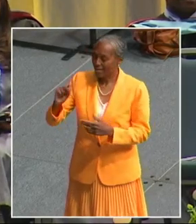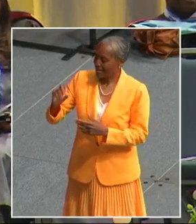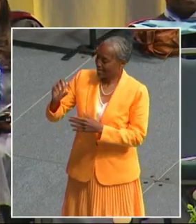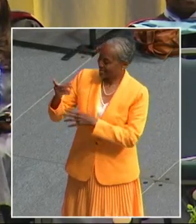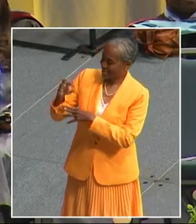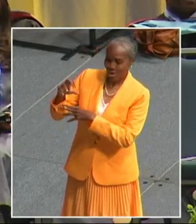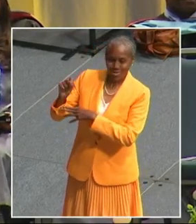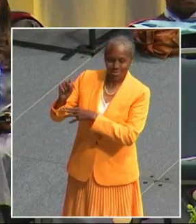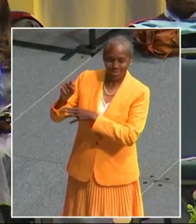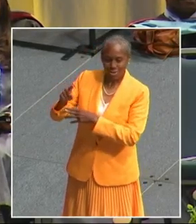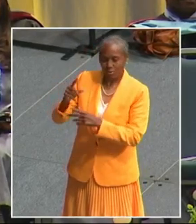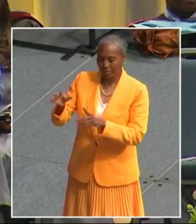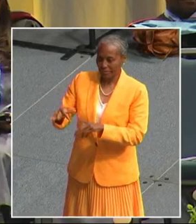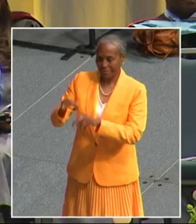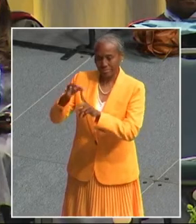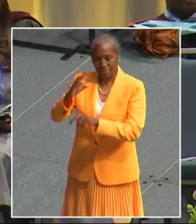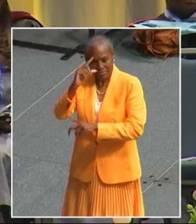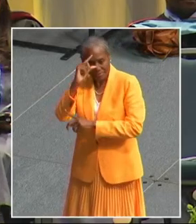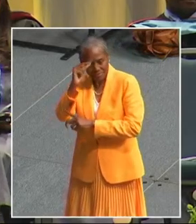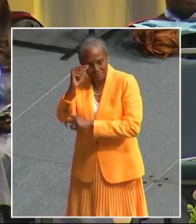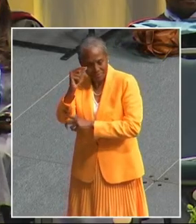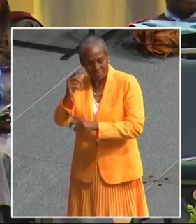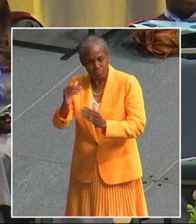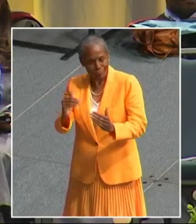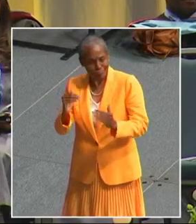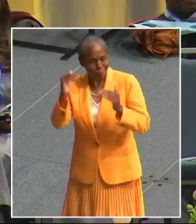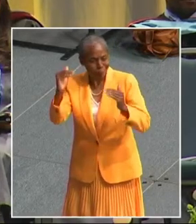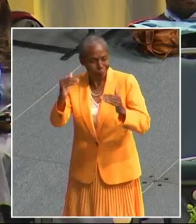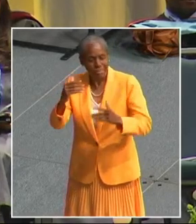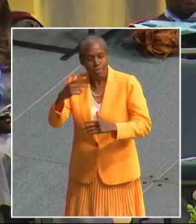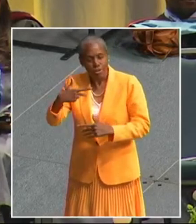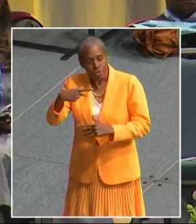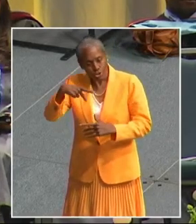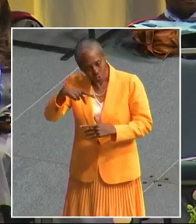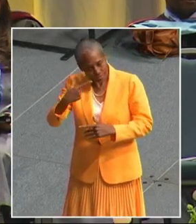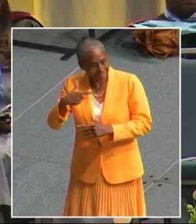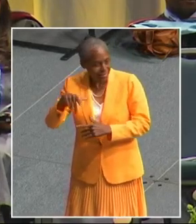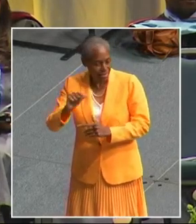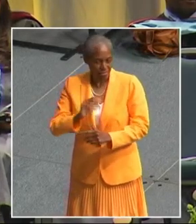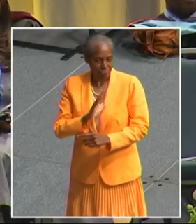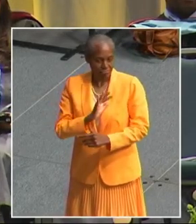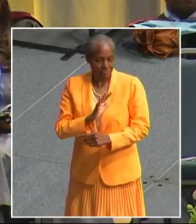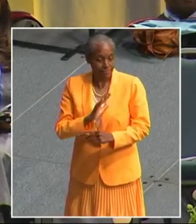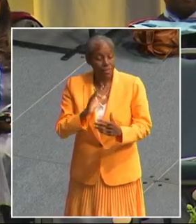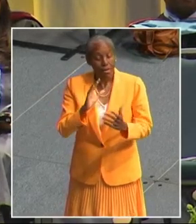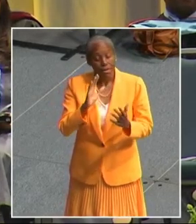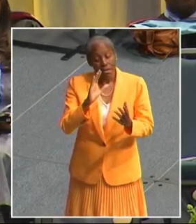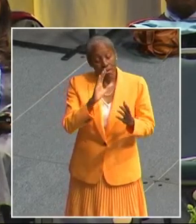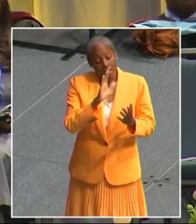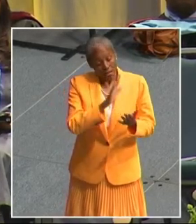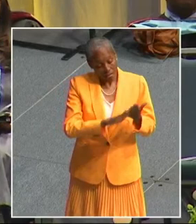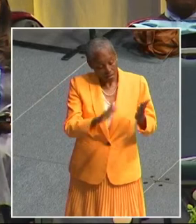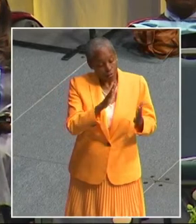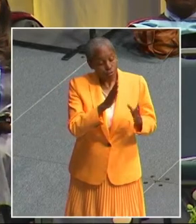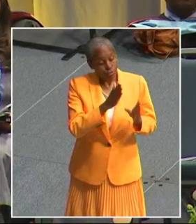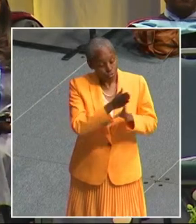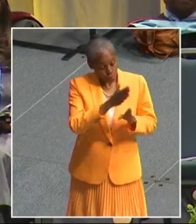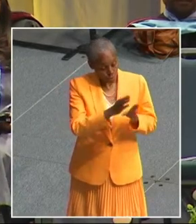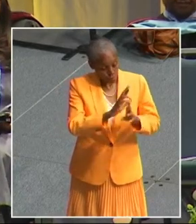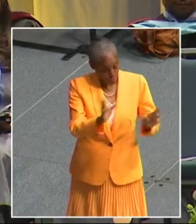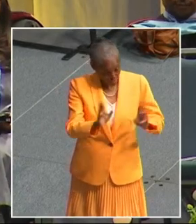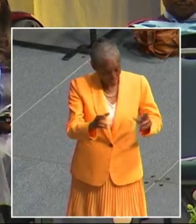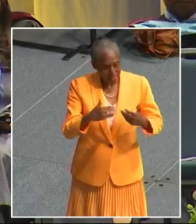you have distinguished yourself with such a high grade point average. Among our career and college readiness graduates, there are